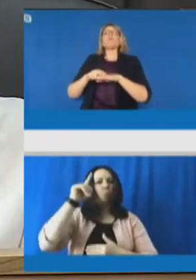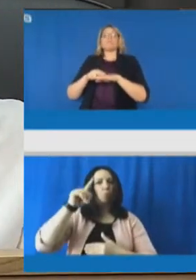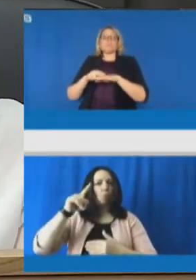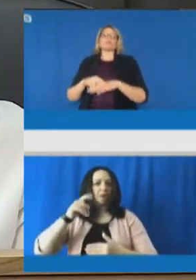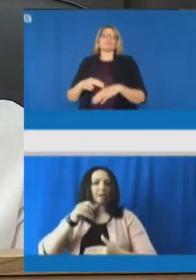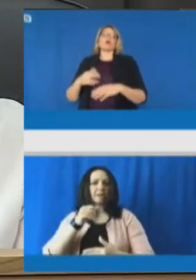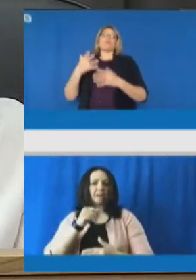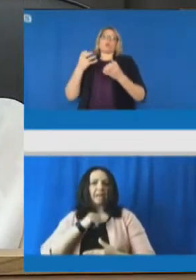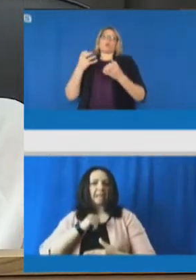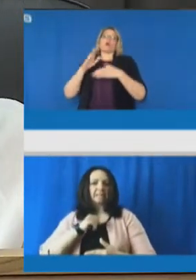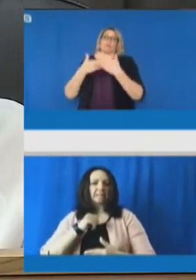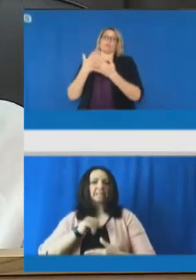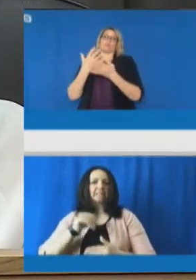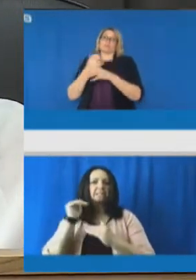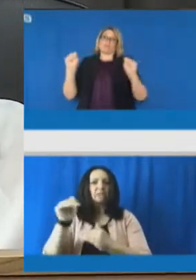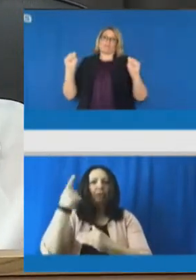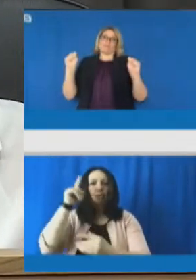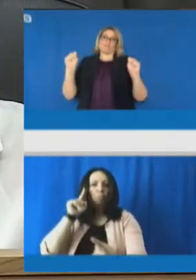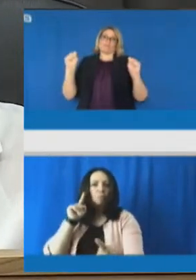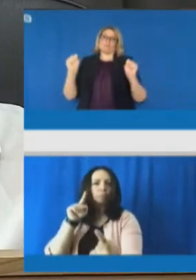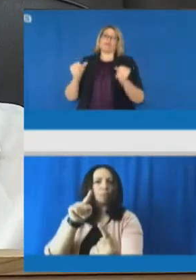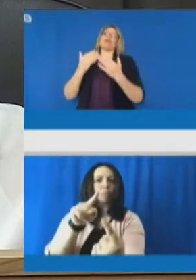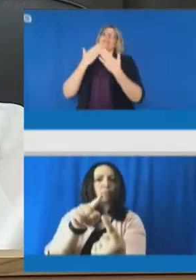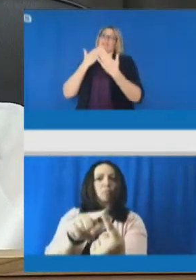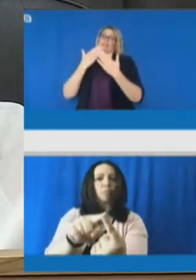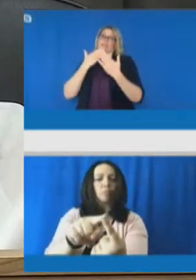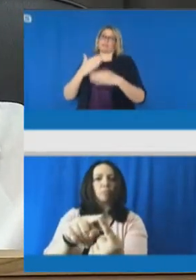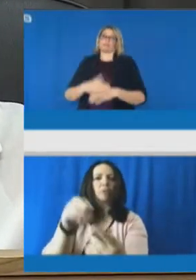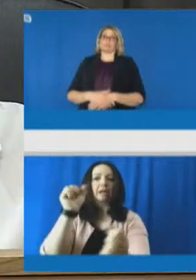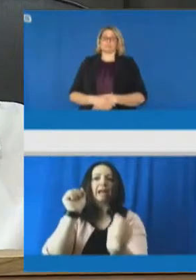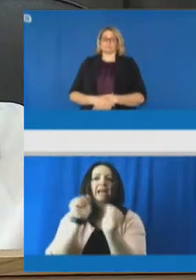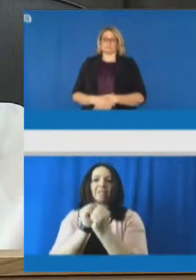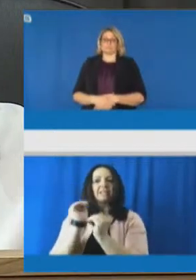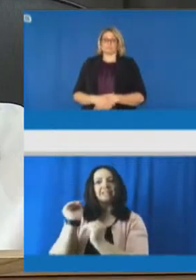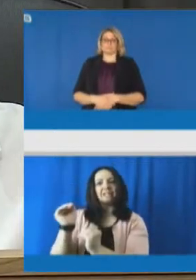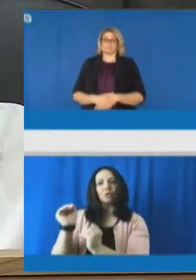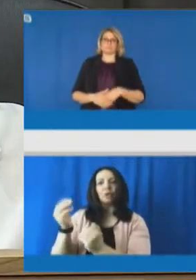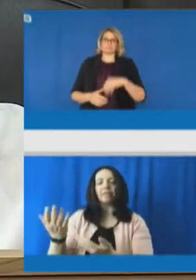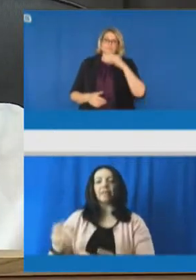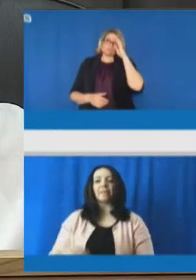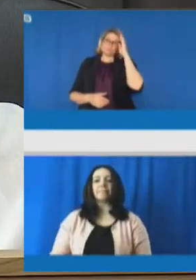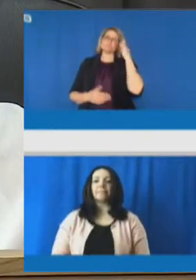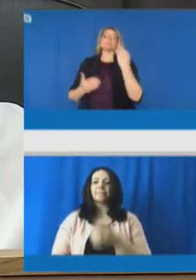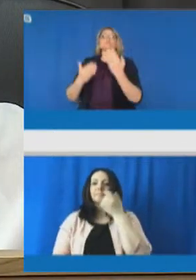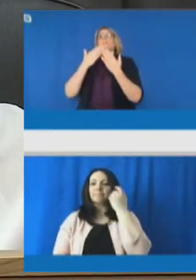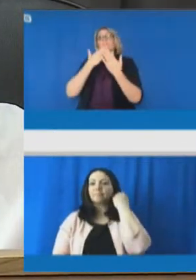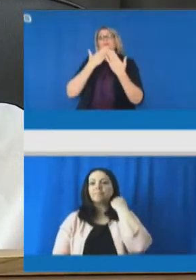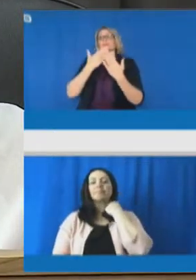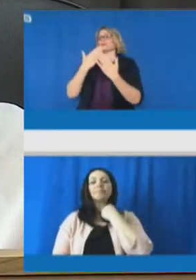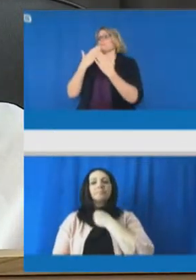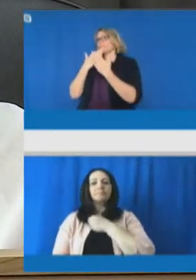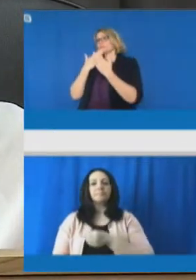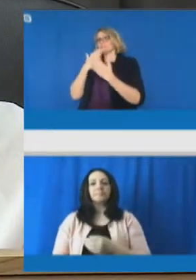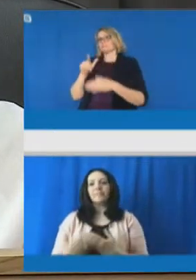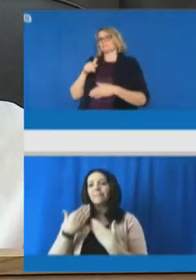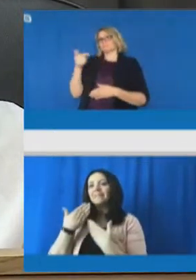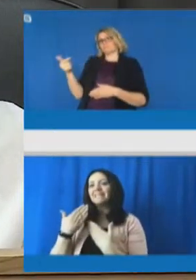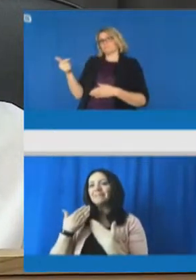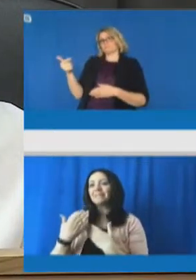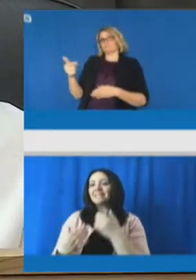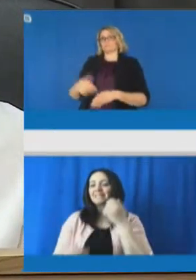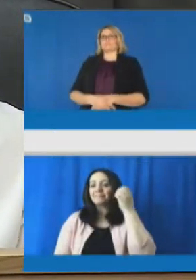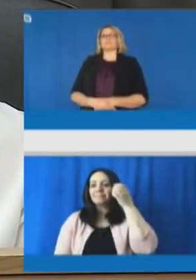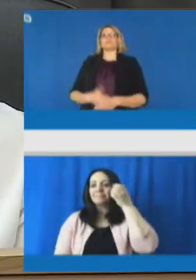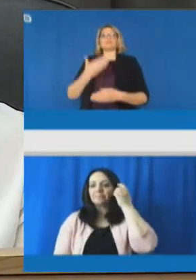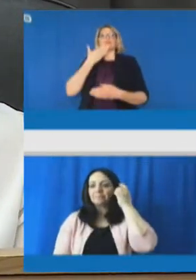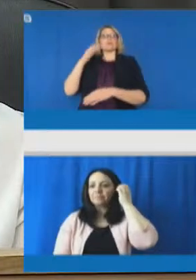On behalf of all New Brunswickers, I want to extend sincere condolences to the loved ones of this individual. You are in